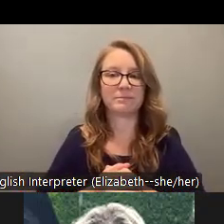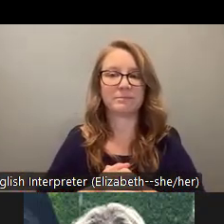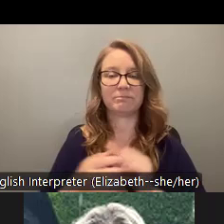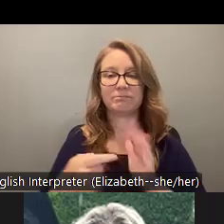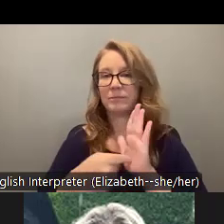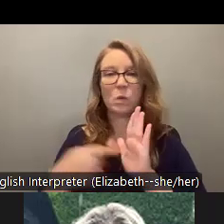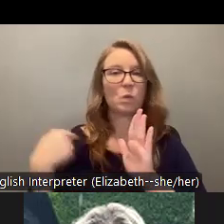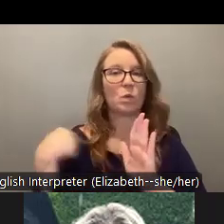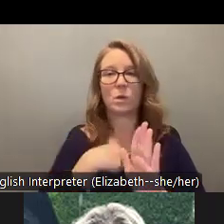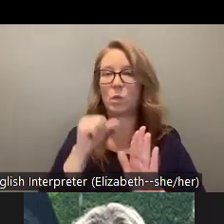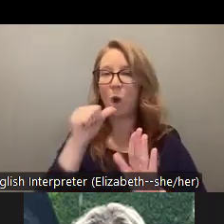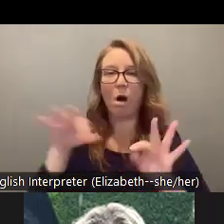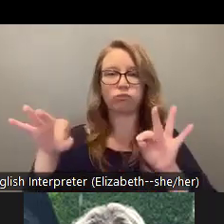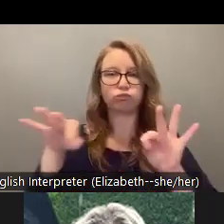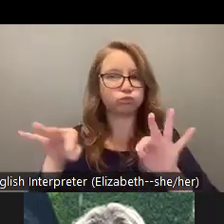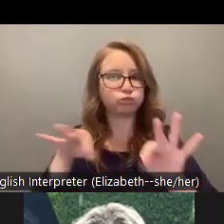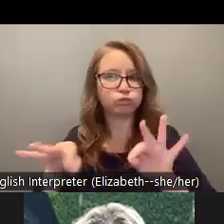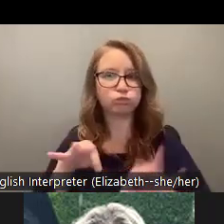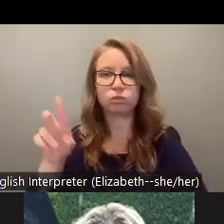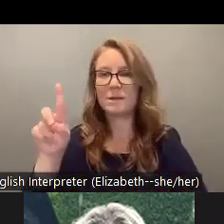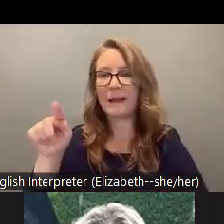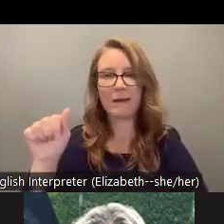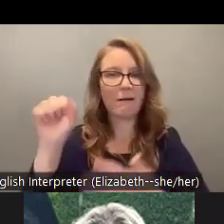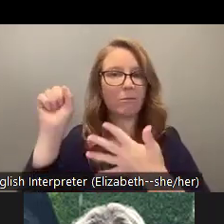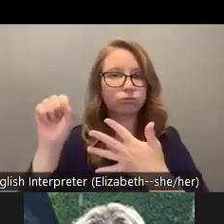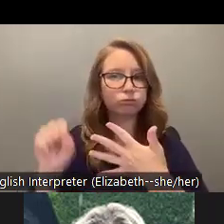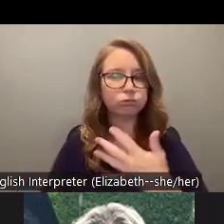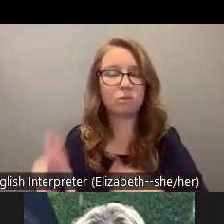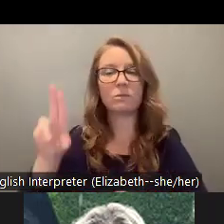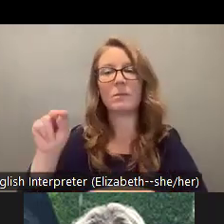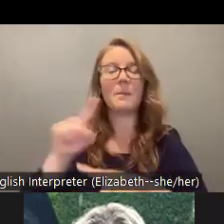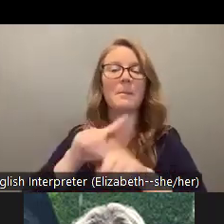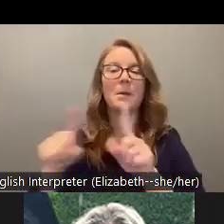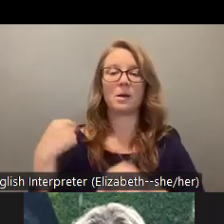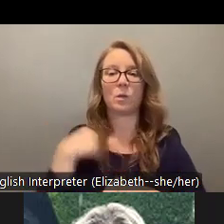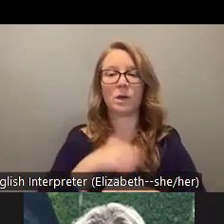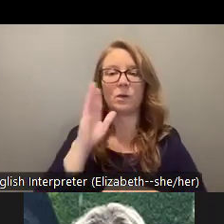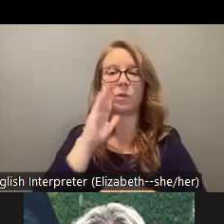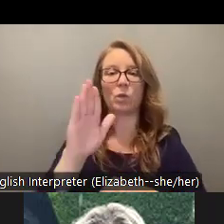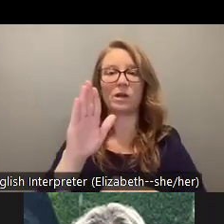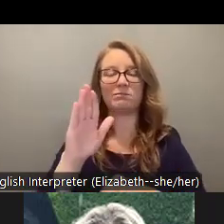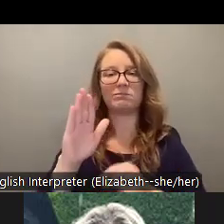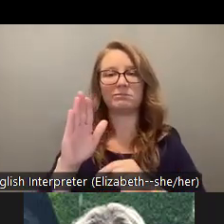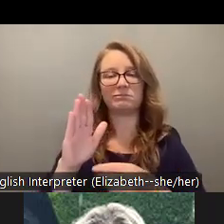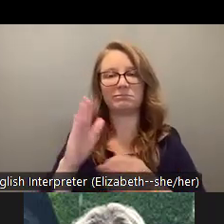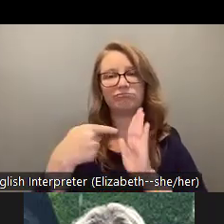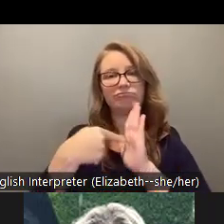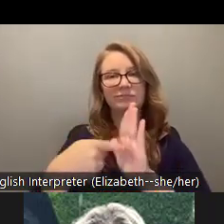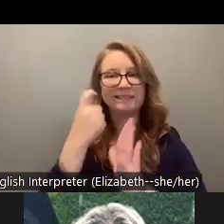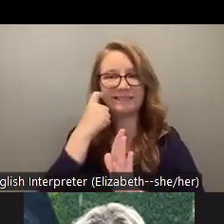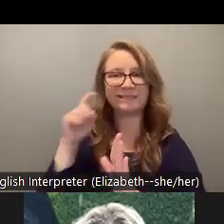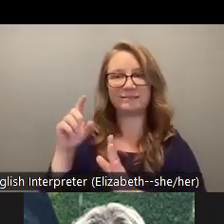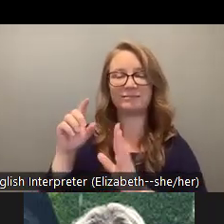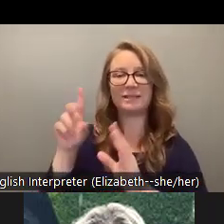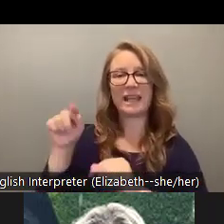to be walking through a lot of data today, but would share with you the most recent data that we have here at the agency is